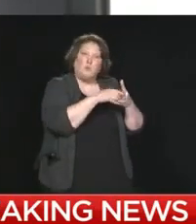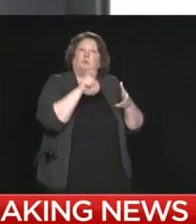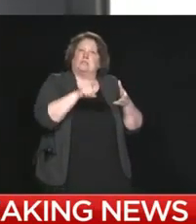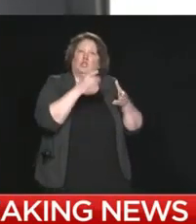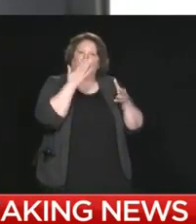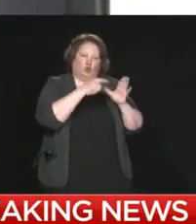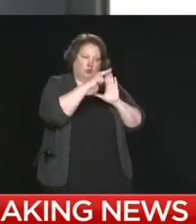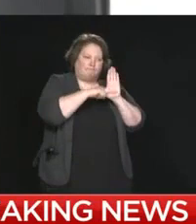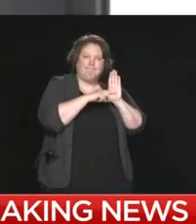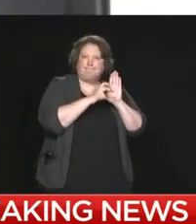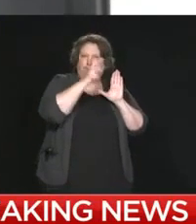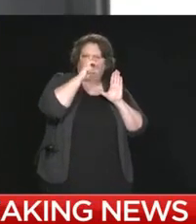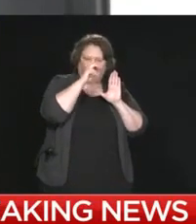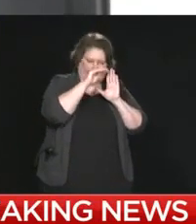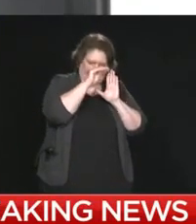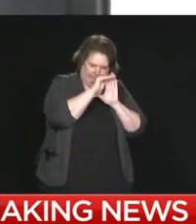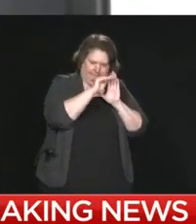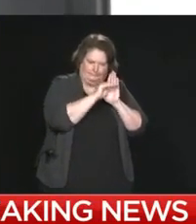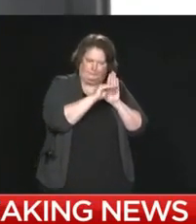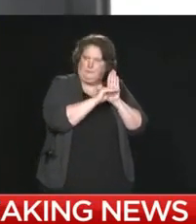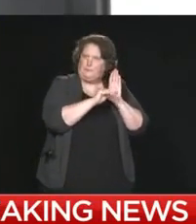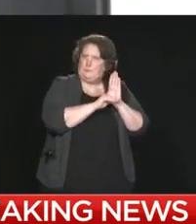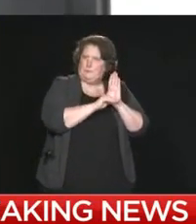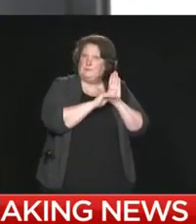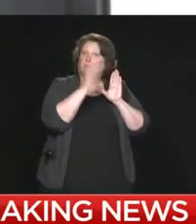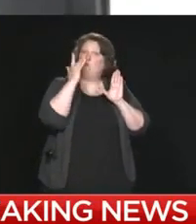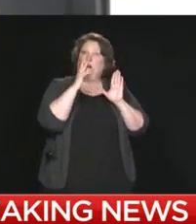able to target people who